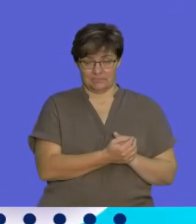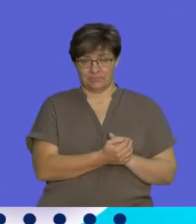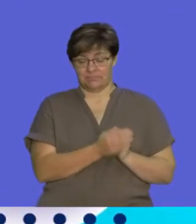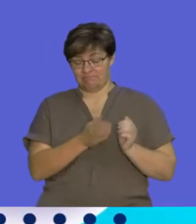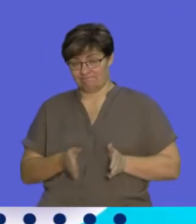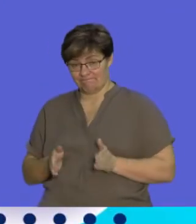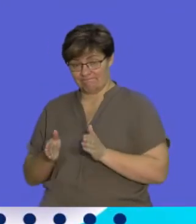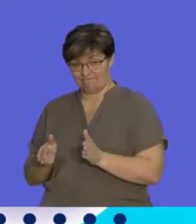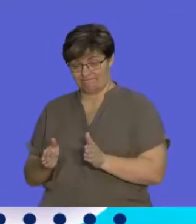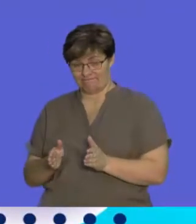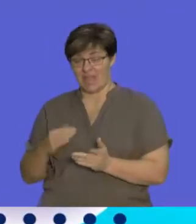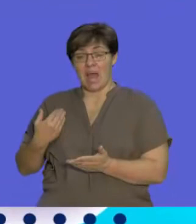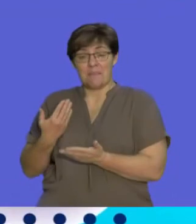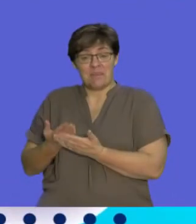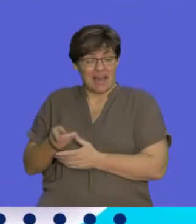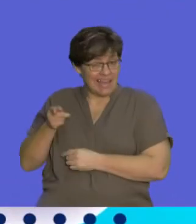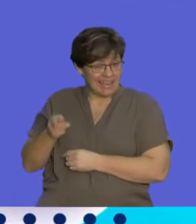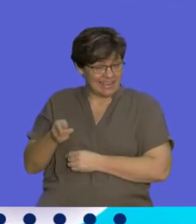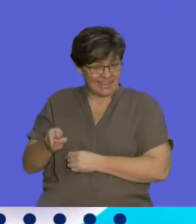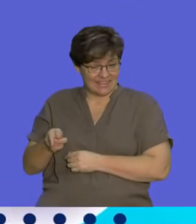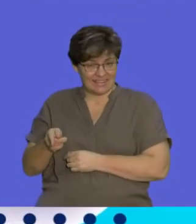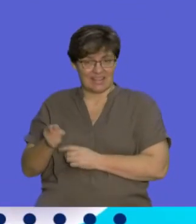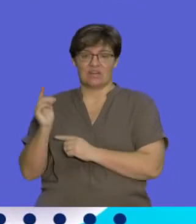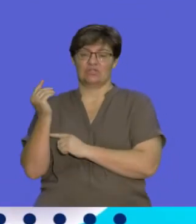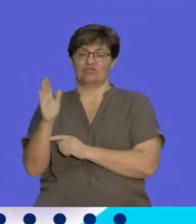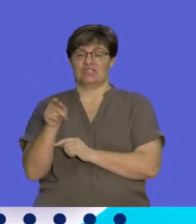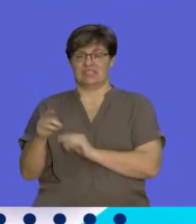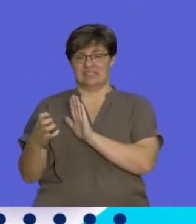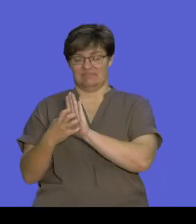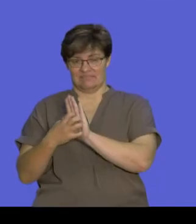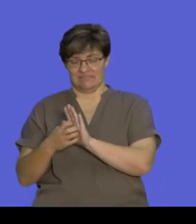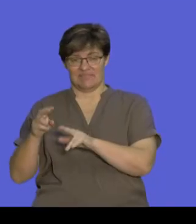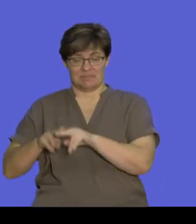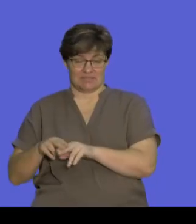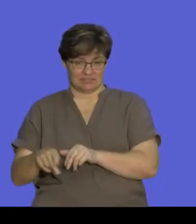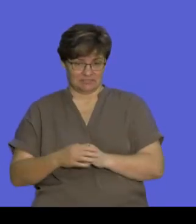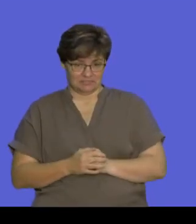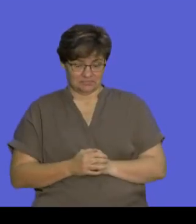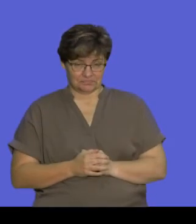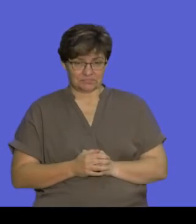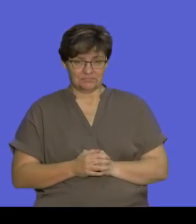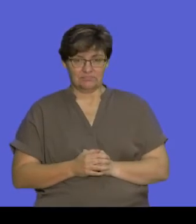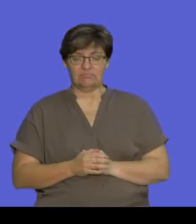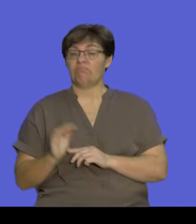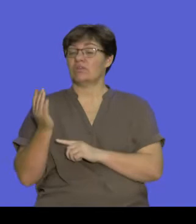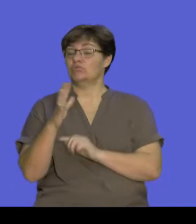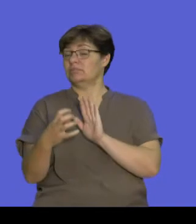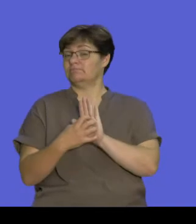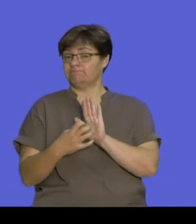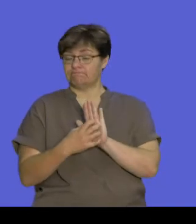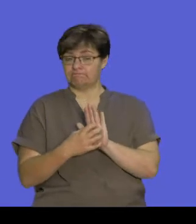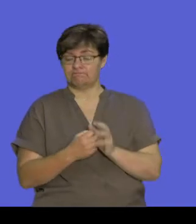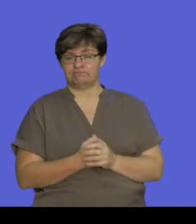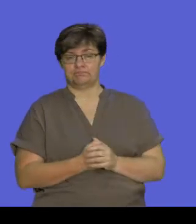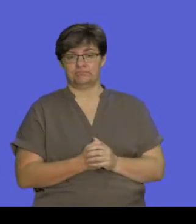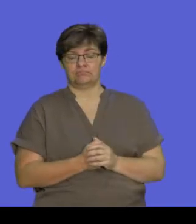let's make sure we can apply this now to a tree diagram. And the tree diagrams that we've been dealing with, we've